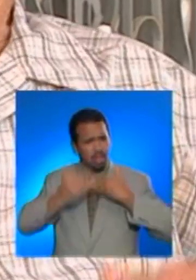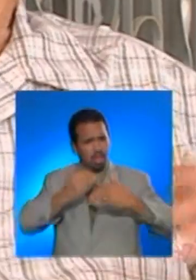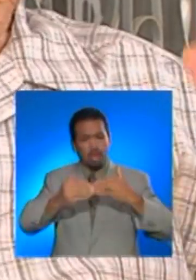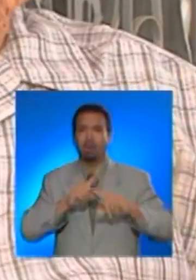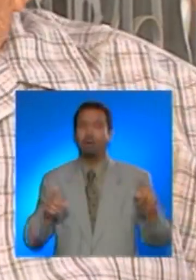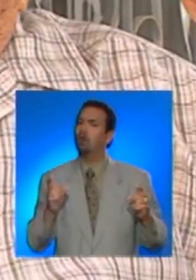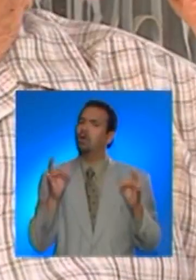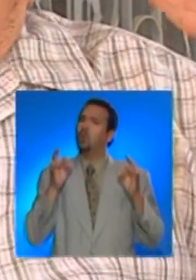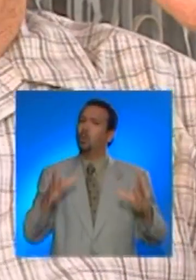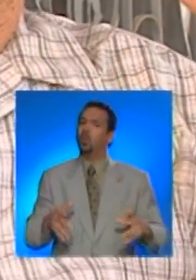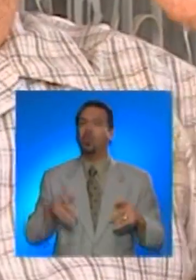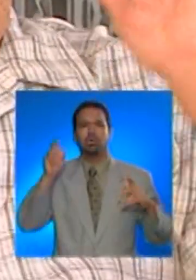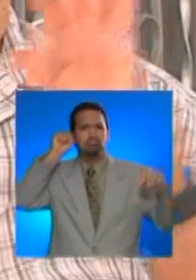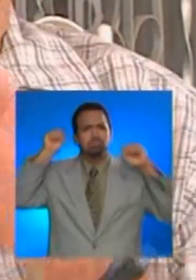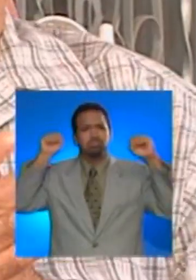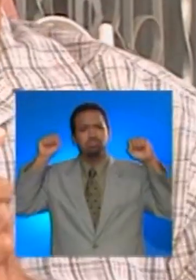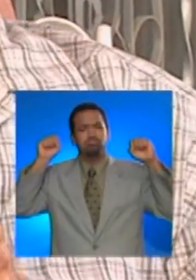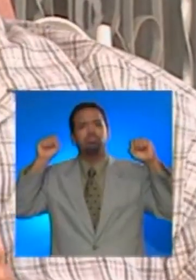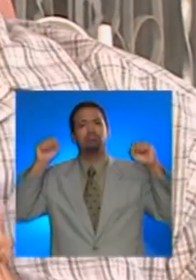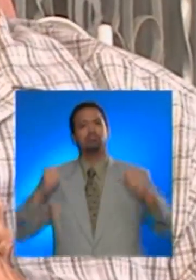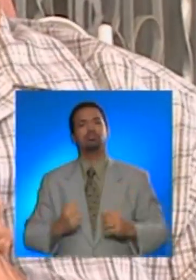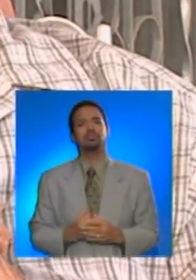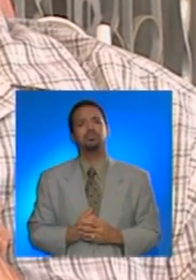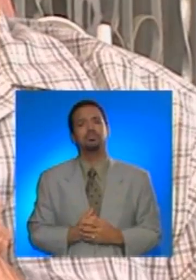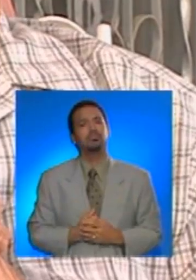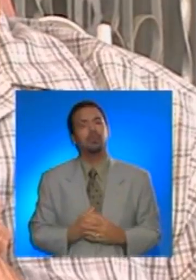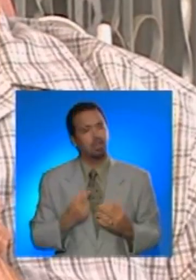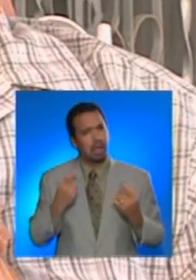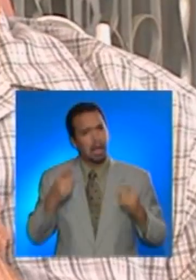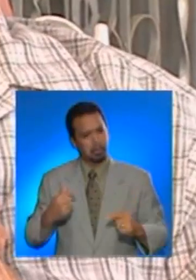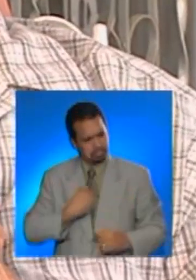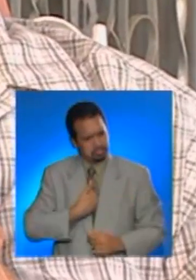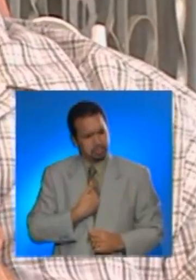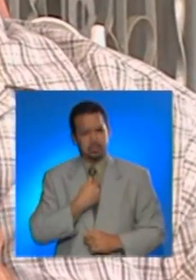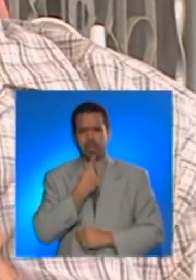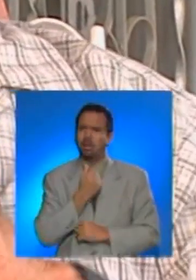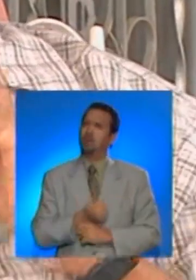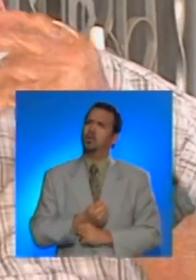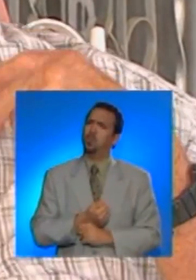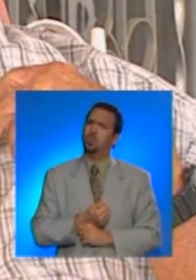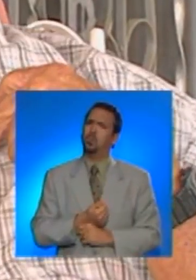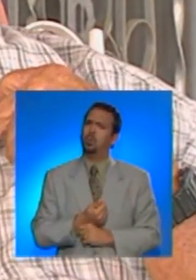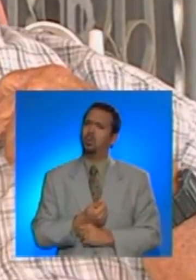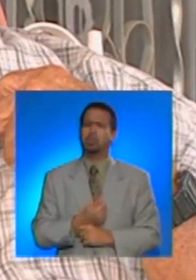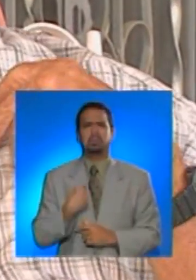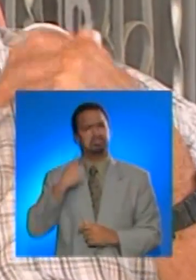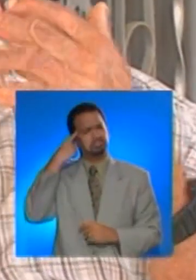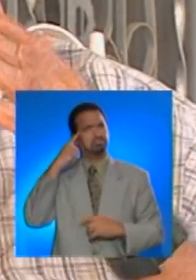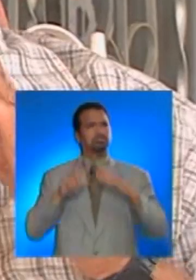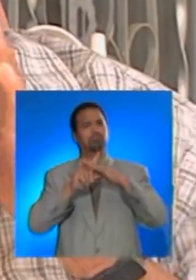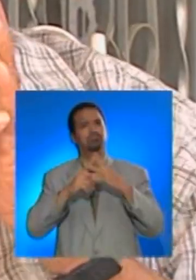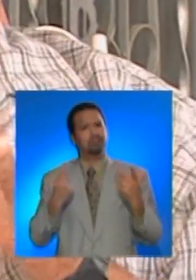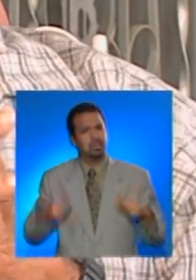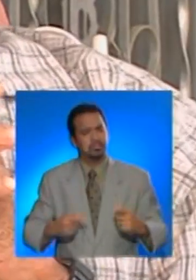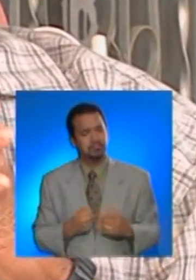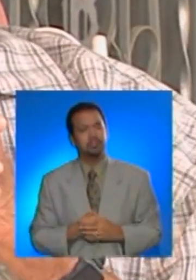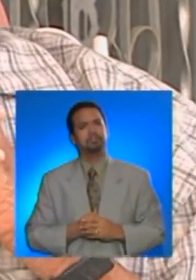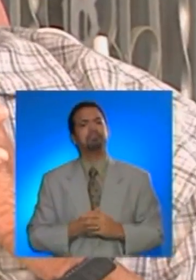approaching. It was very loud. Then I said what came to my mind.